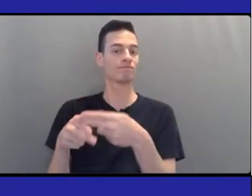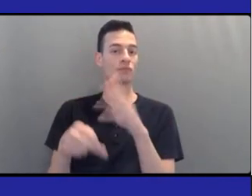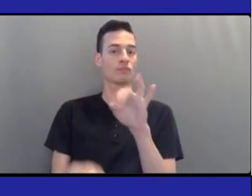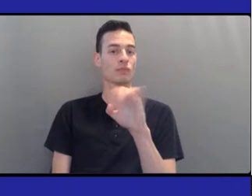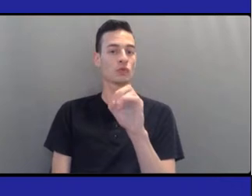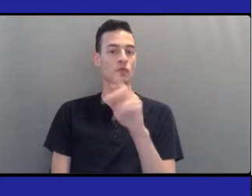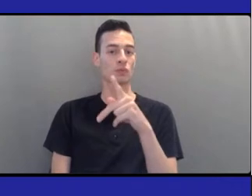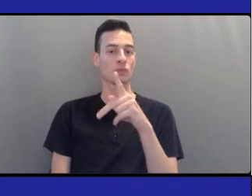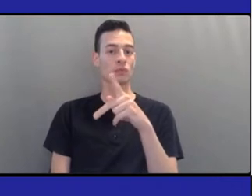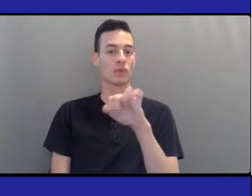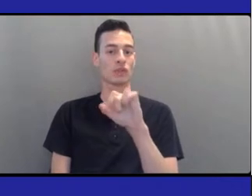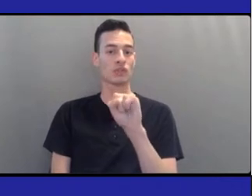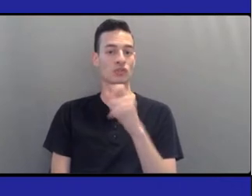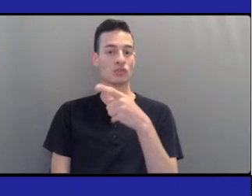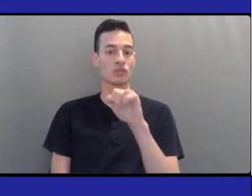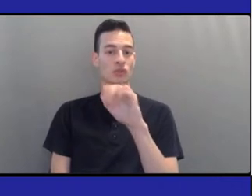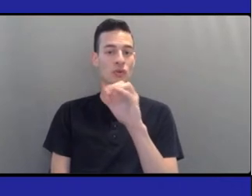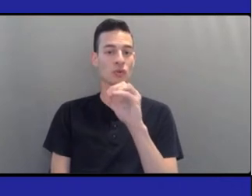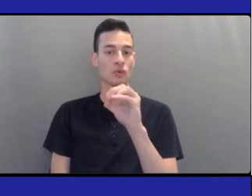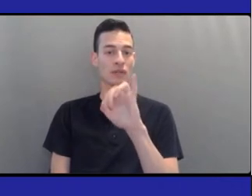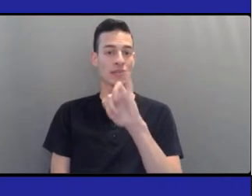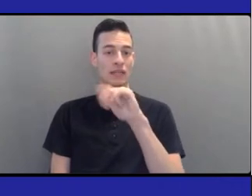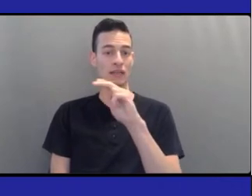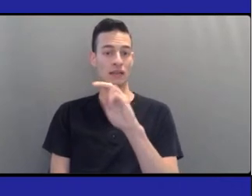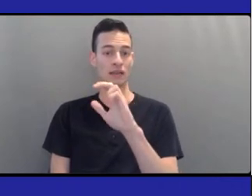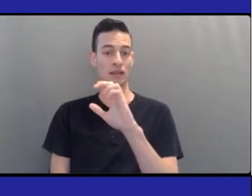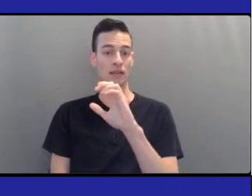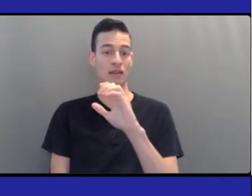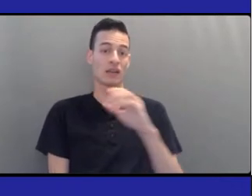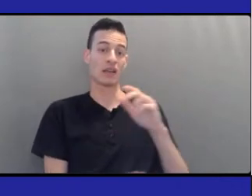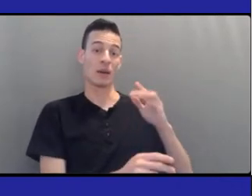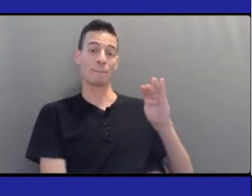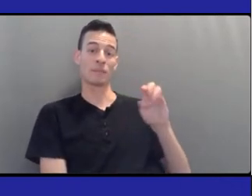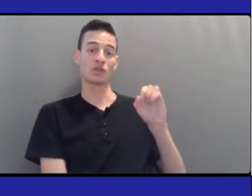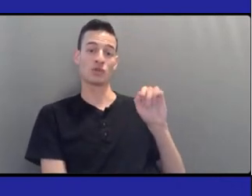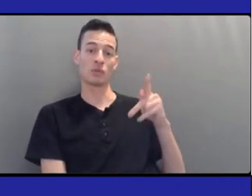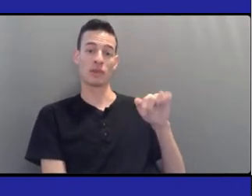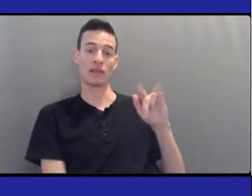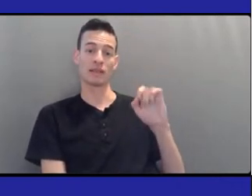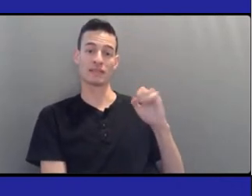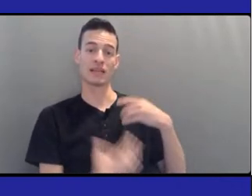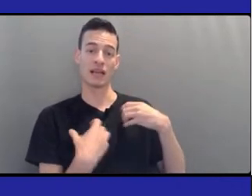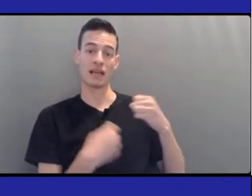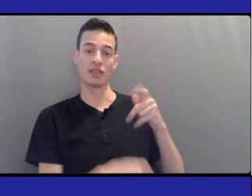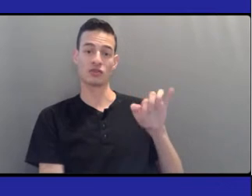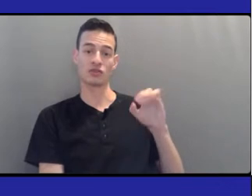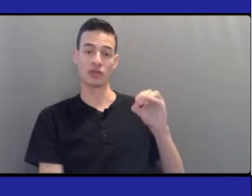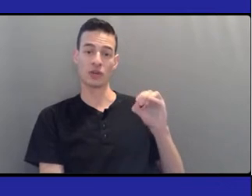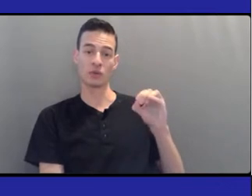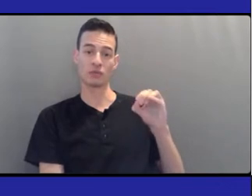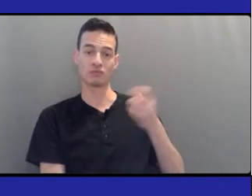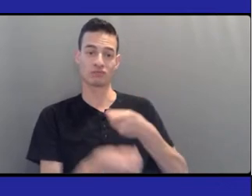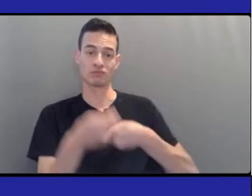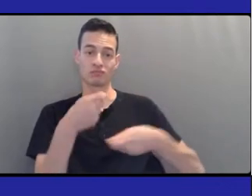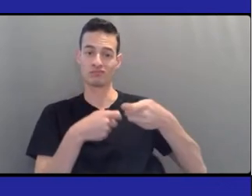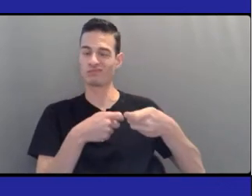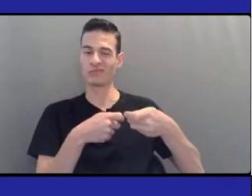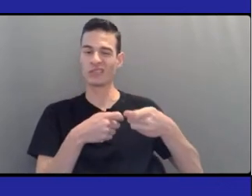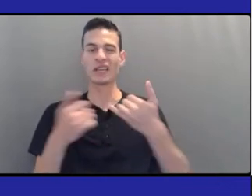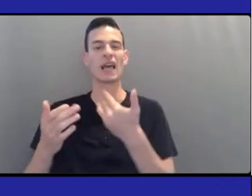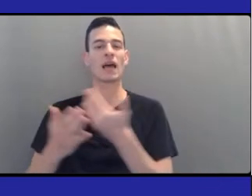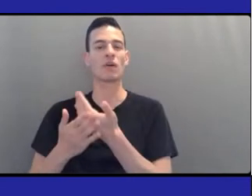the name Metro Plus Health Trio, Inc. for Metro Plus Health Gold, Inc. throughout such resolution.